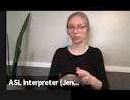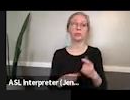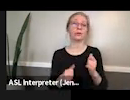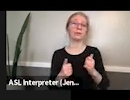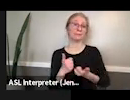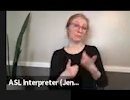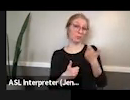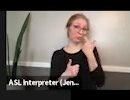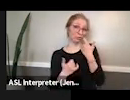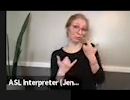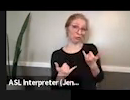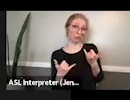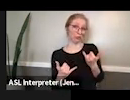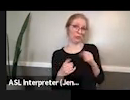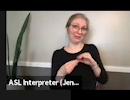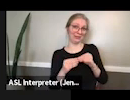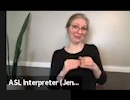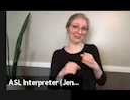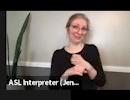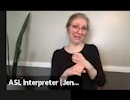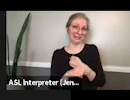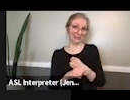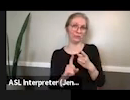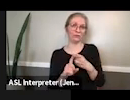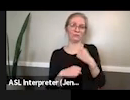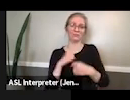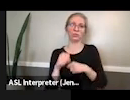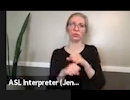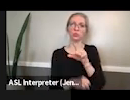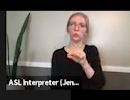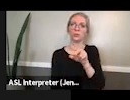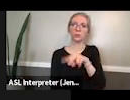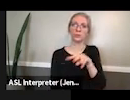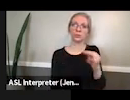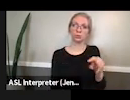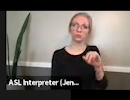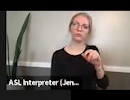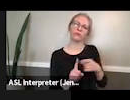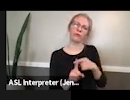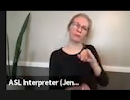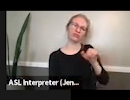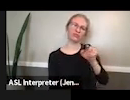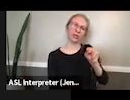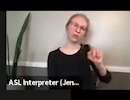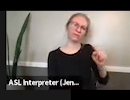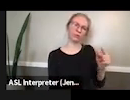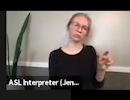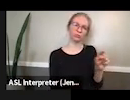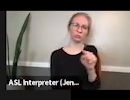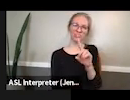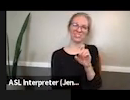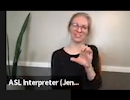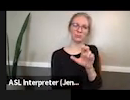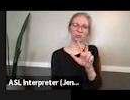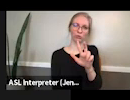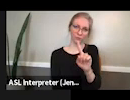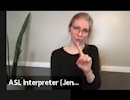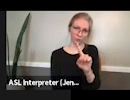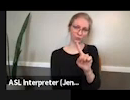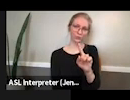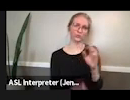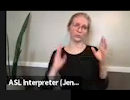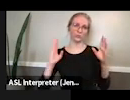today are those from 2022. It's reported from January 1st through December 31st. And so